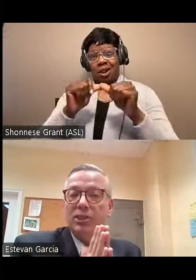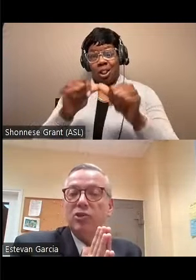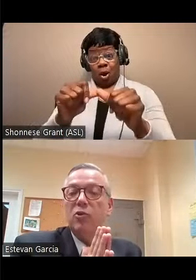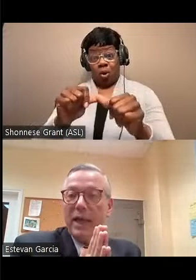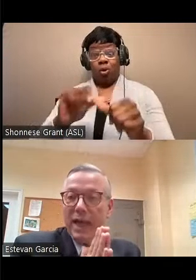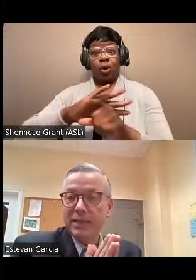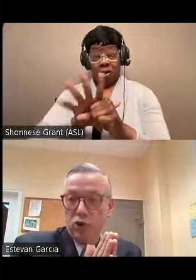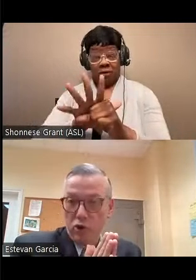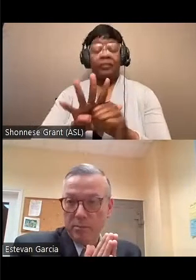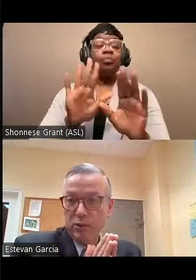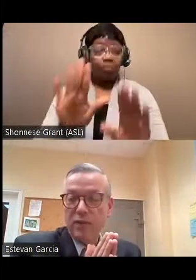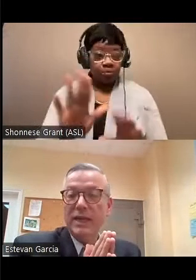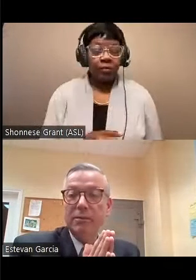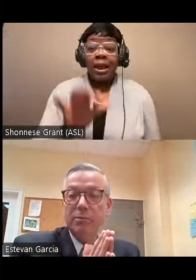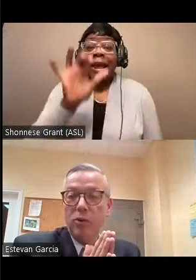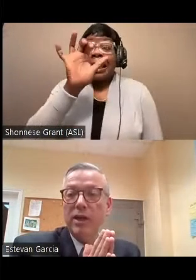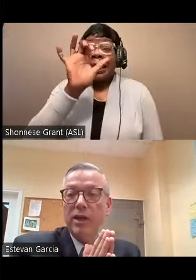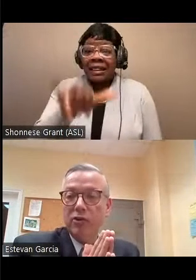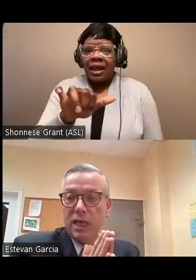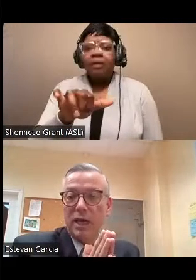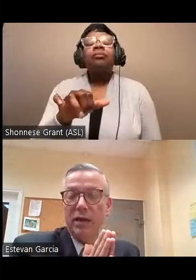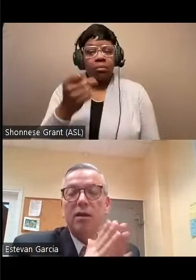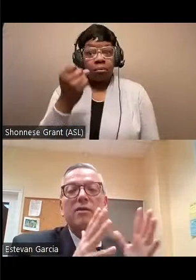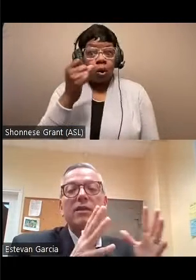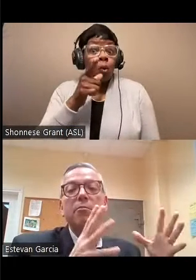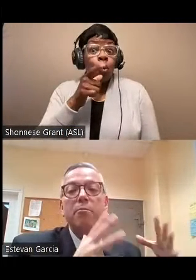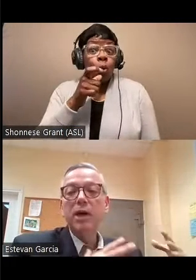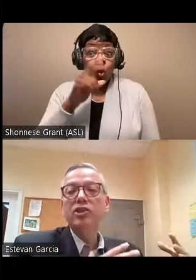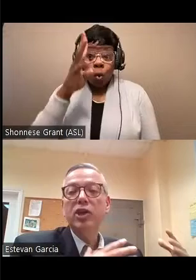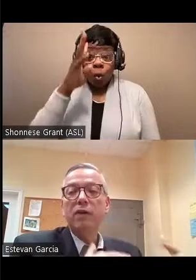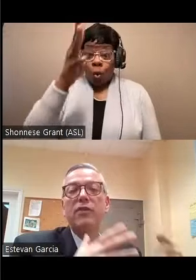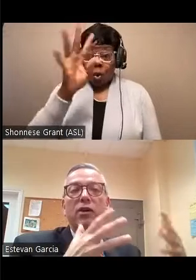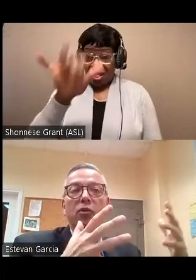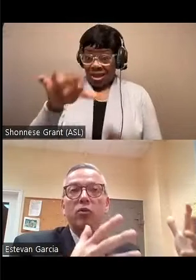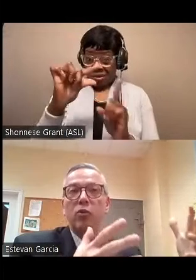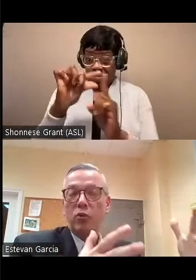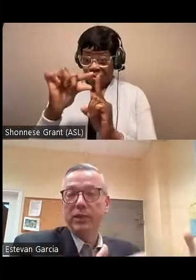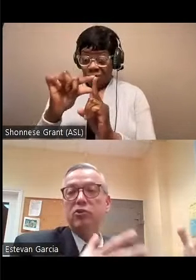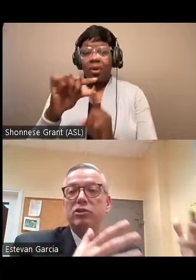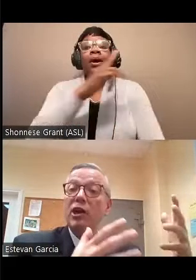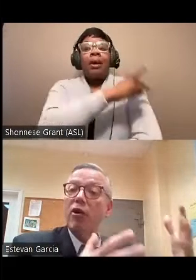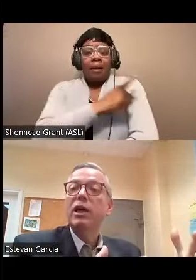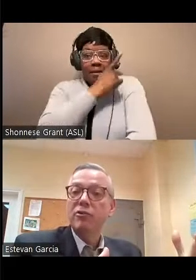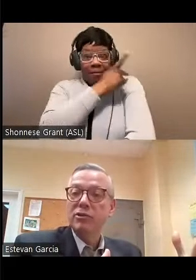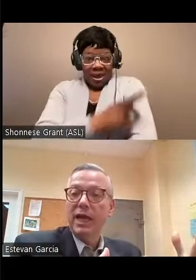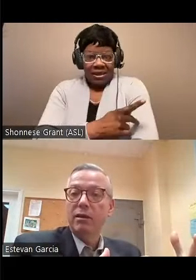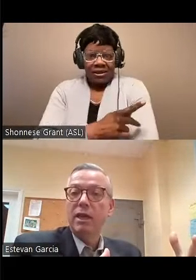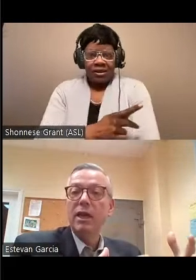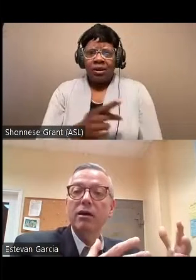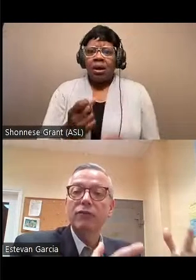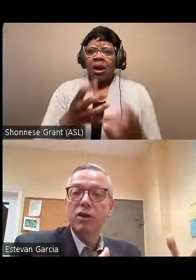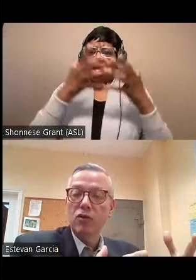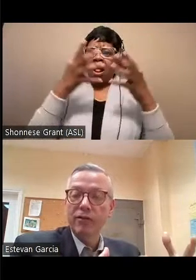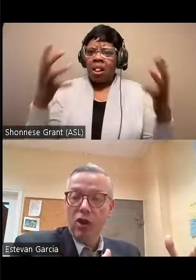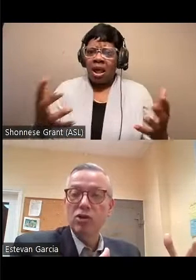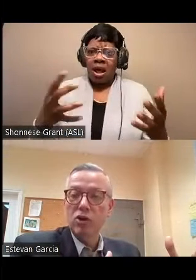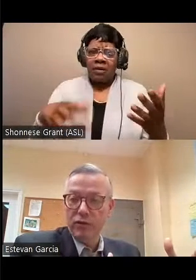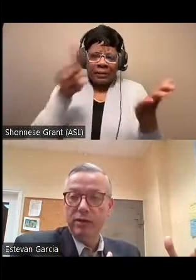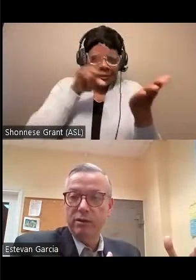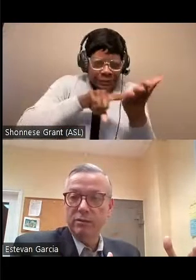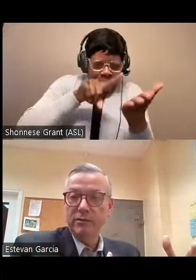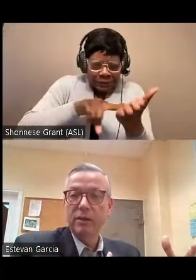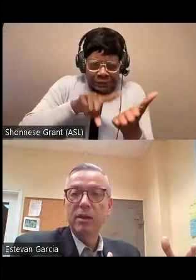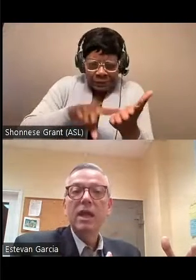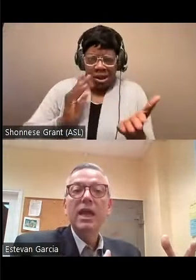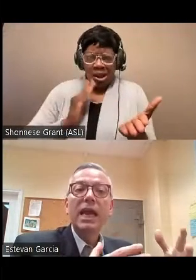a patient-created term. So I think it's important to understand that much of the research and our understanding of long